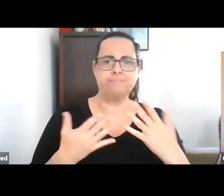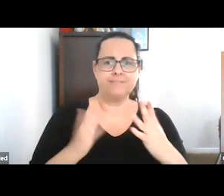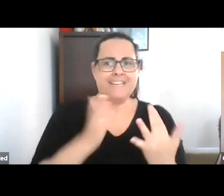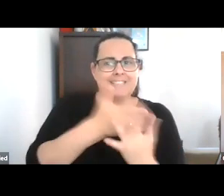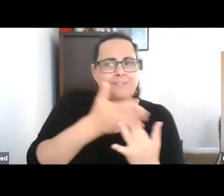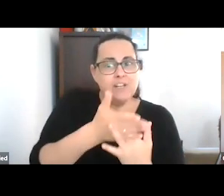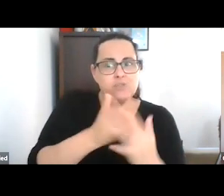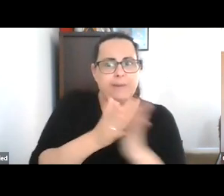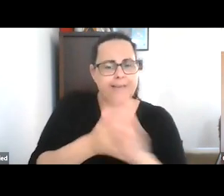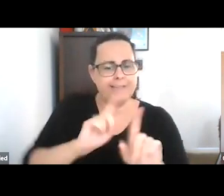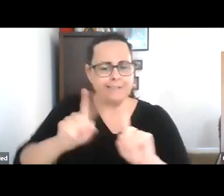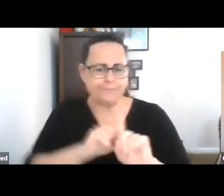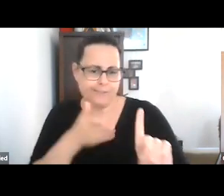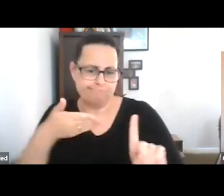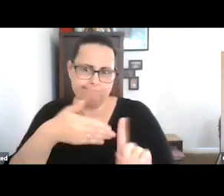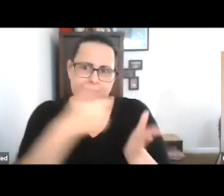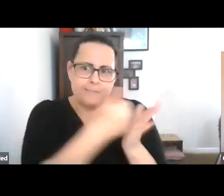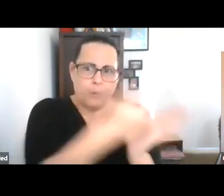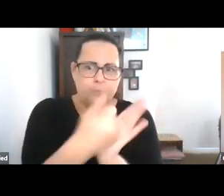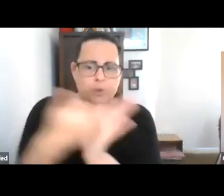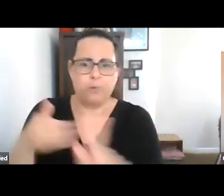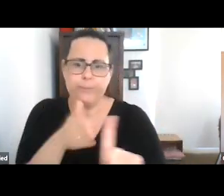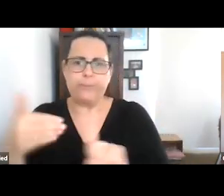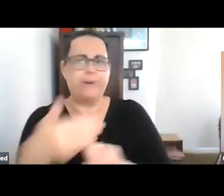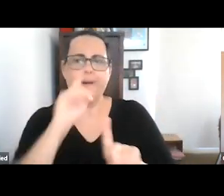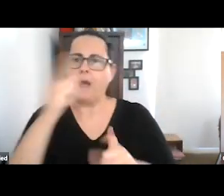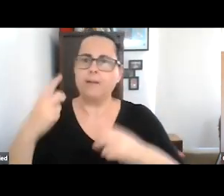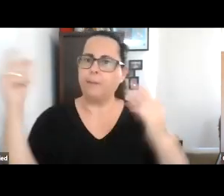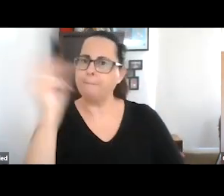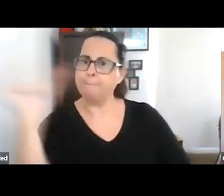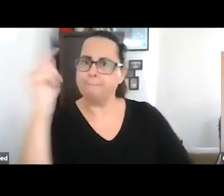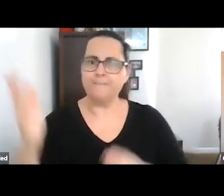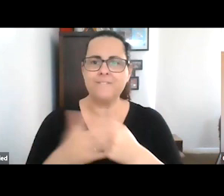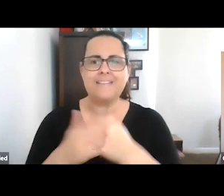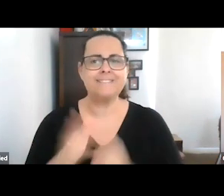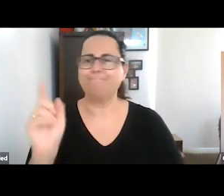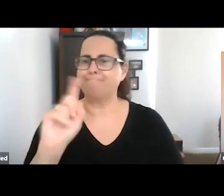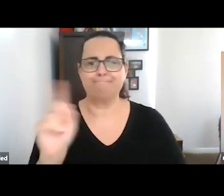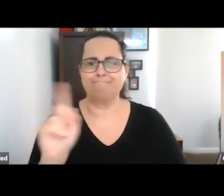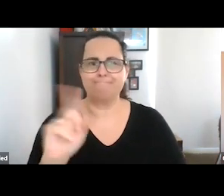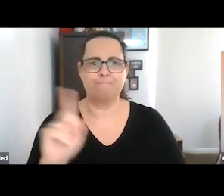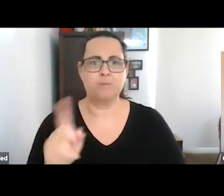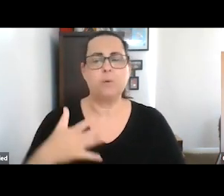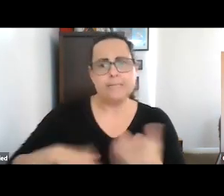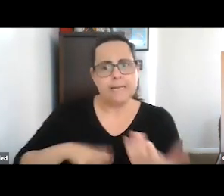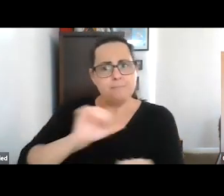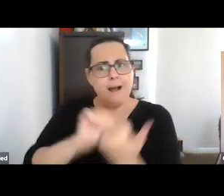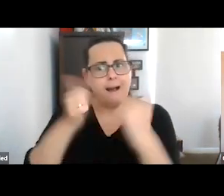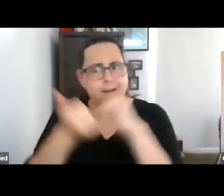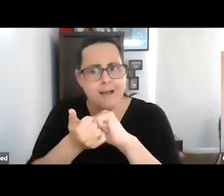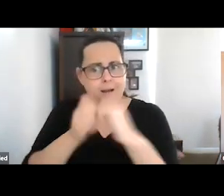because we can't have, there's no quick fix. There's a lot going on. We need a partnership approach,